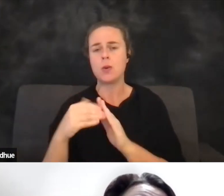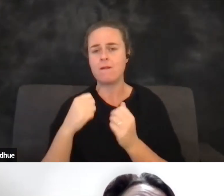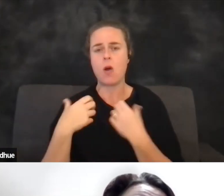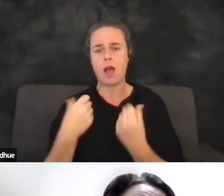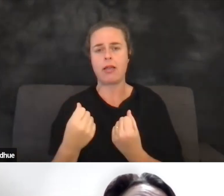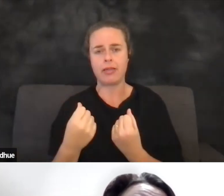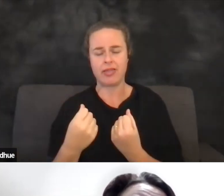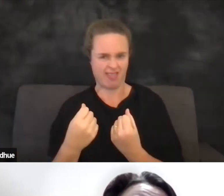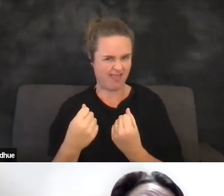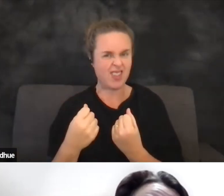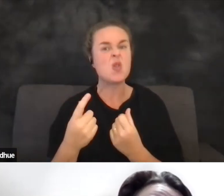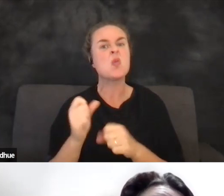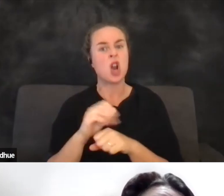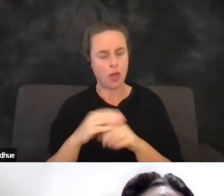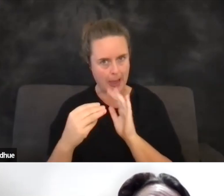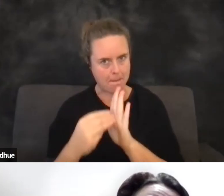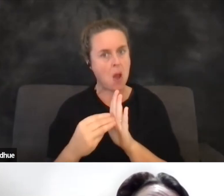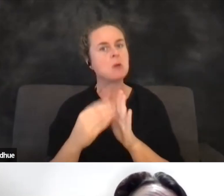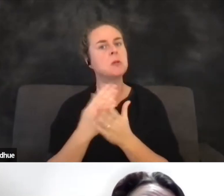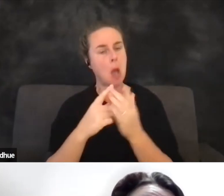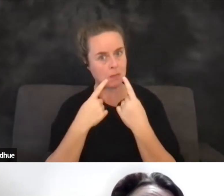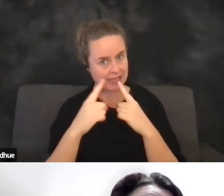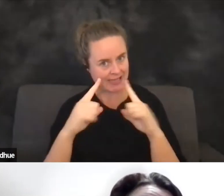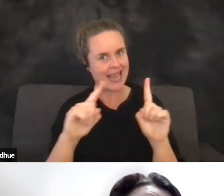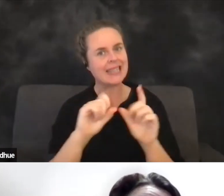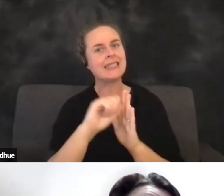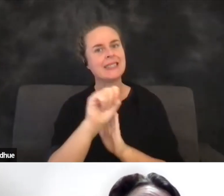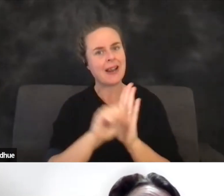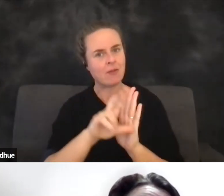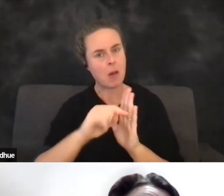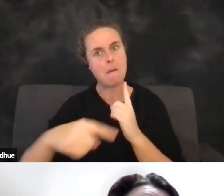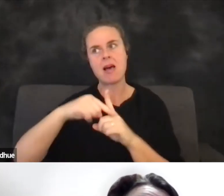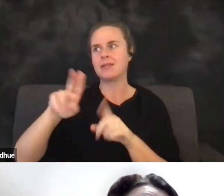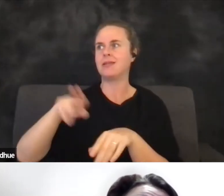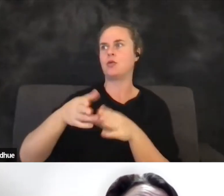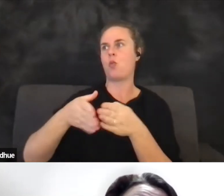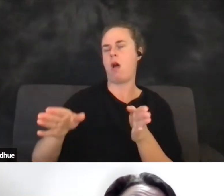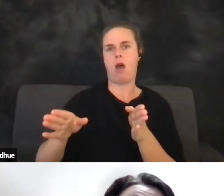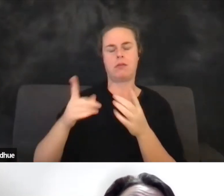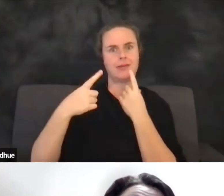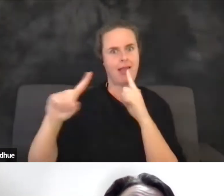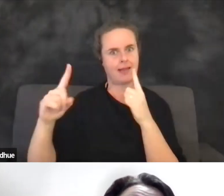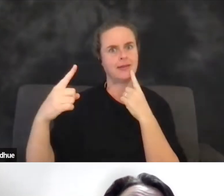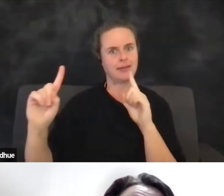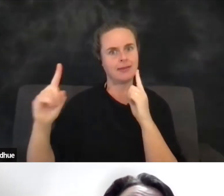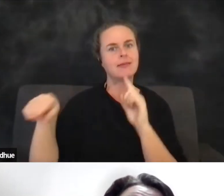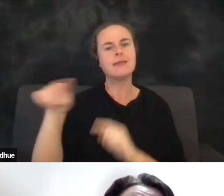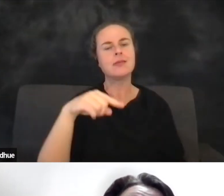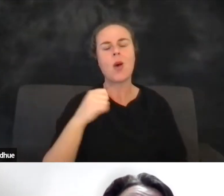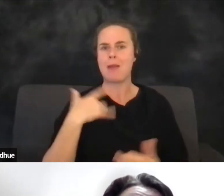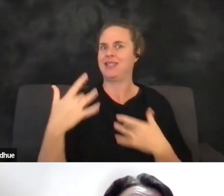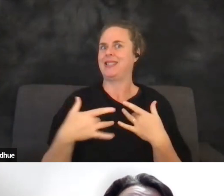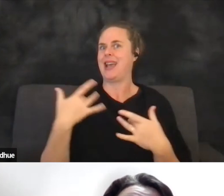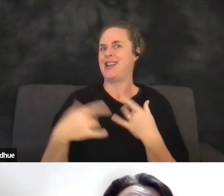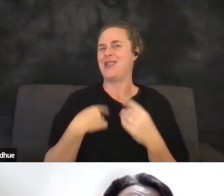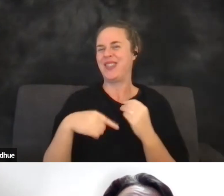some success not only in the state of Vermont, but also nationally. And so I'm really excited about this work. And one of the